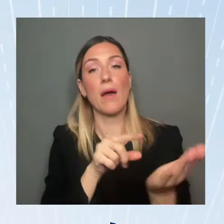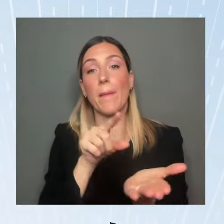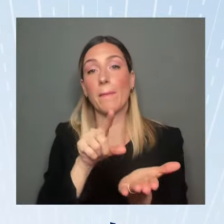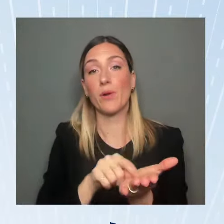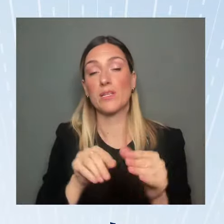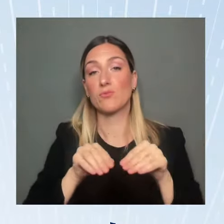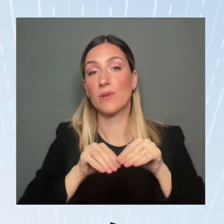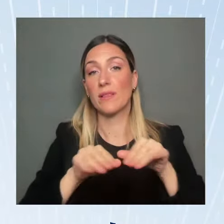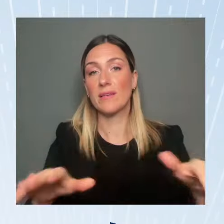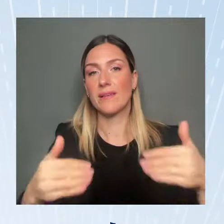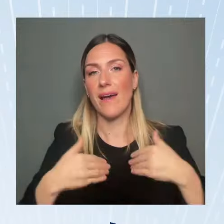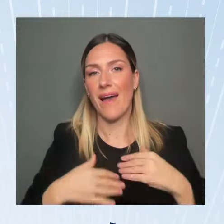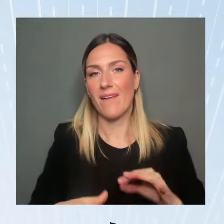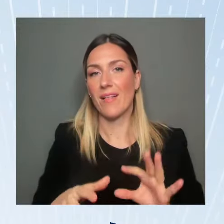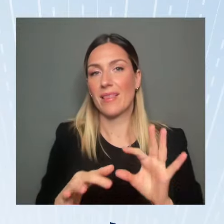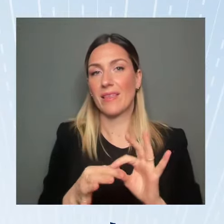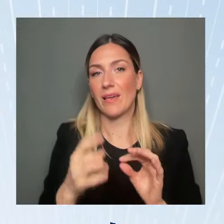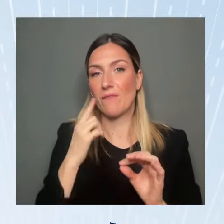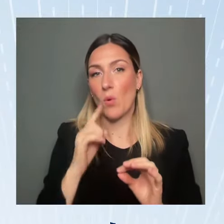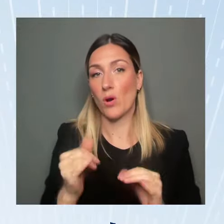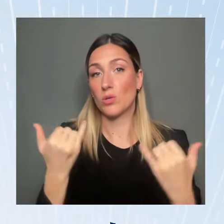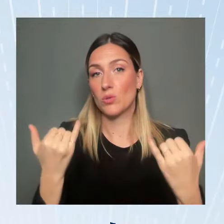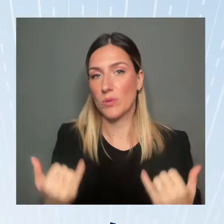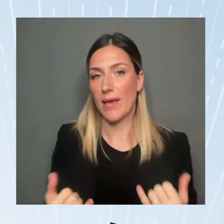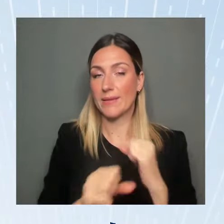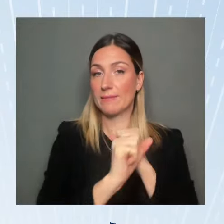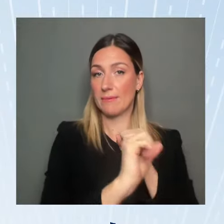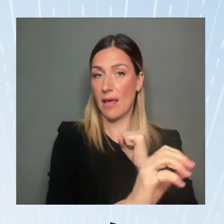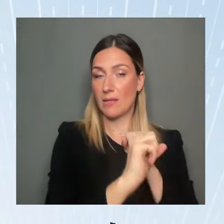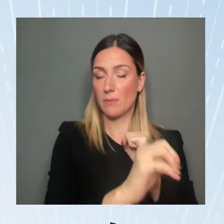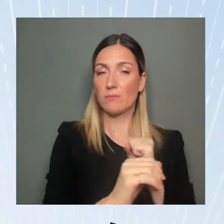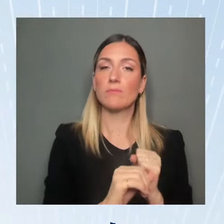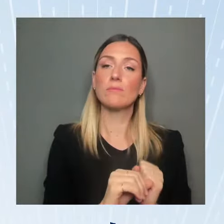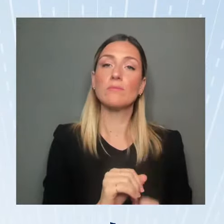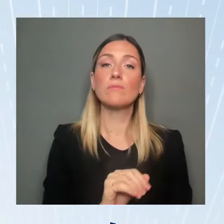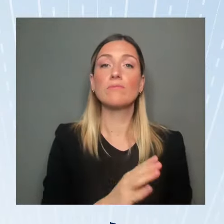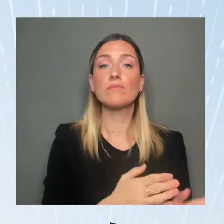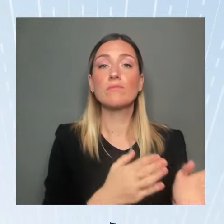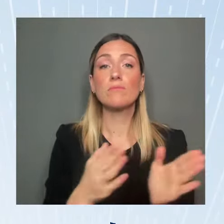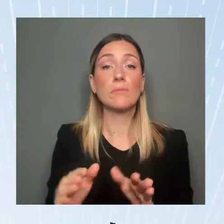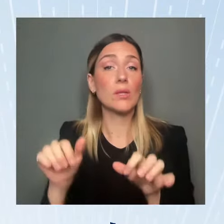the links to today's announcement. Or you can also visit the